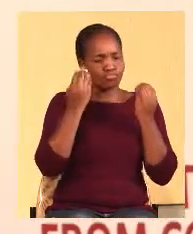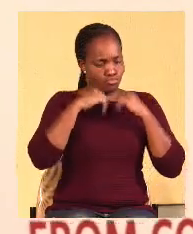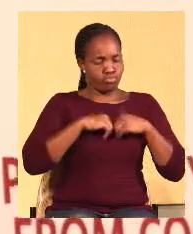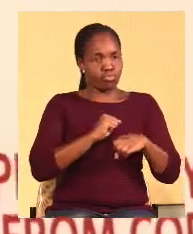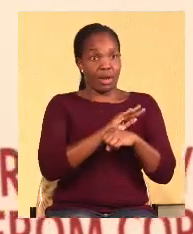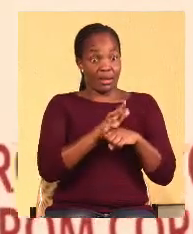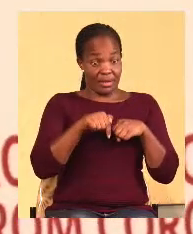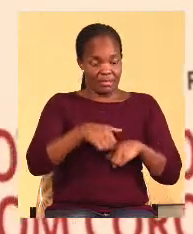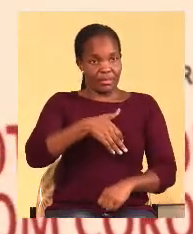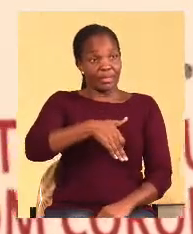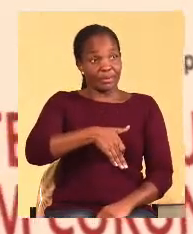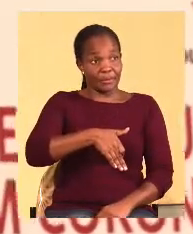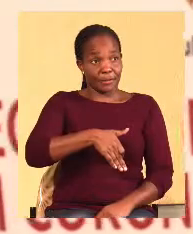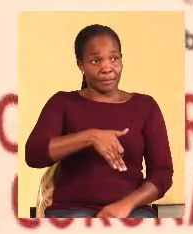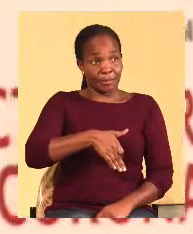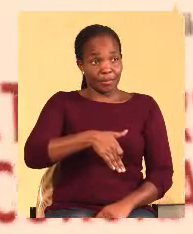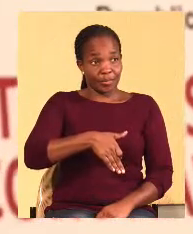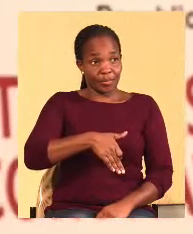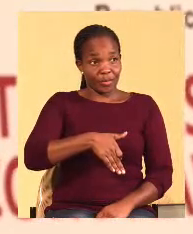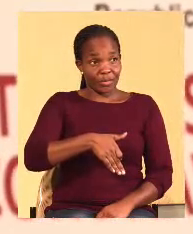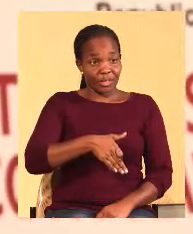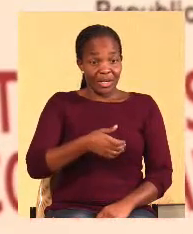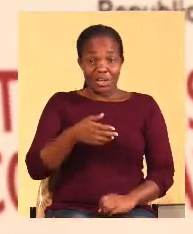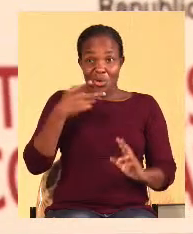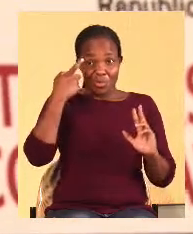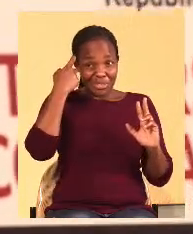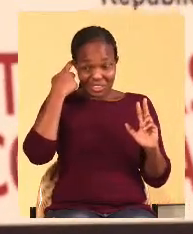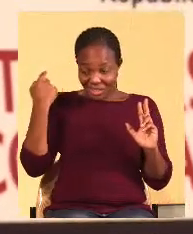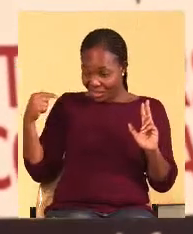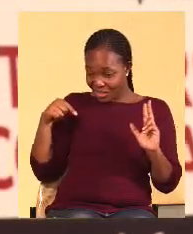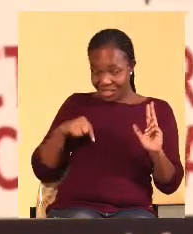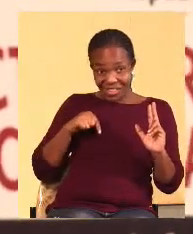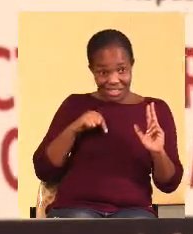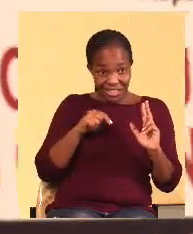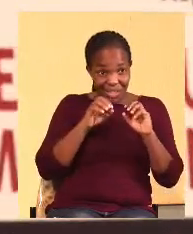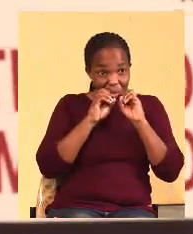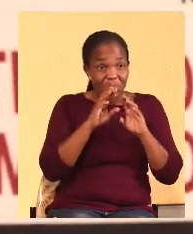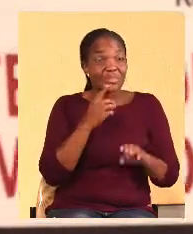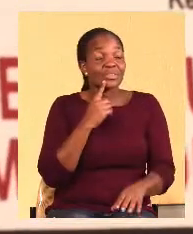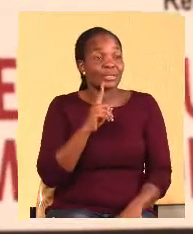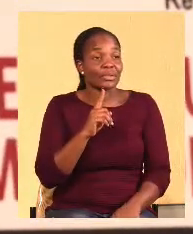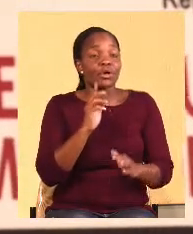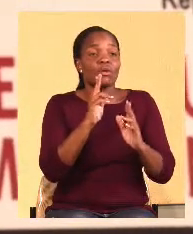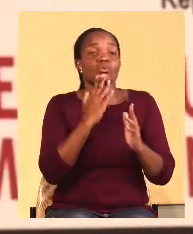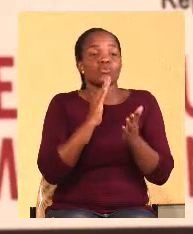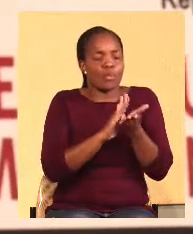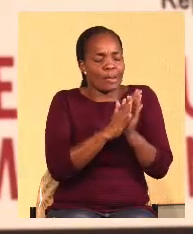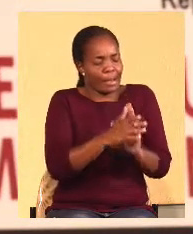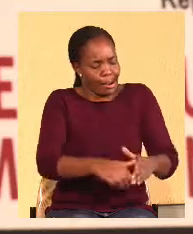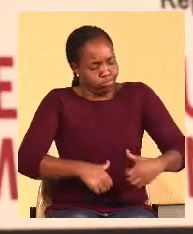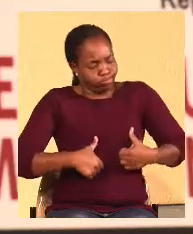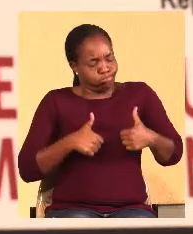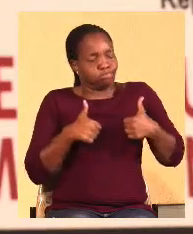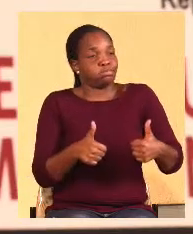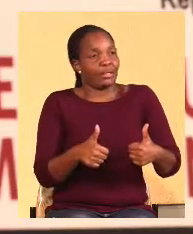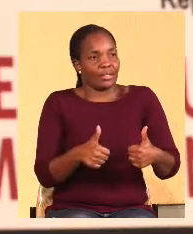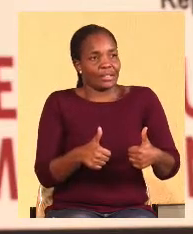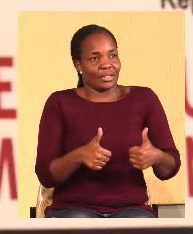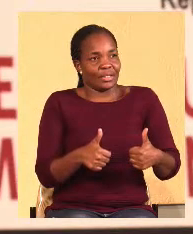And as you have heard the update from the minister earlier, on those who have recovered, these were